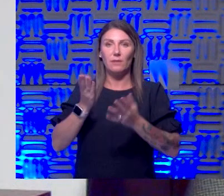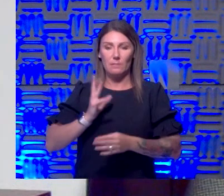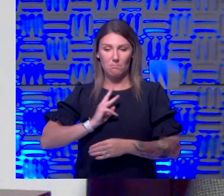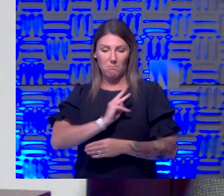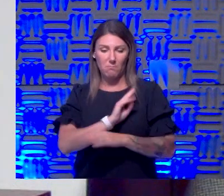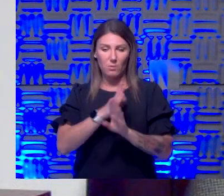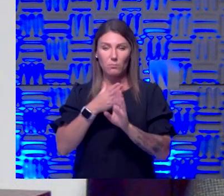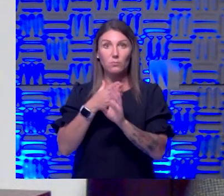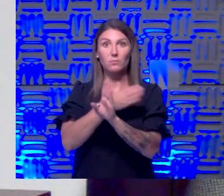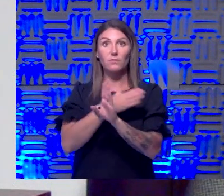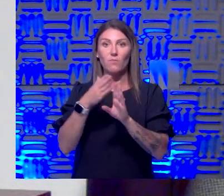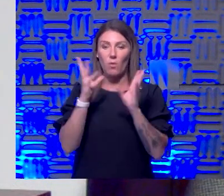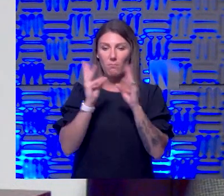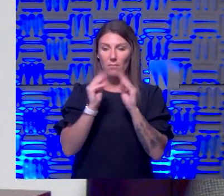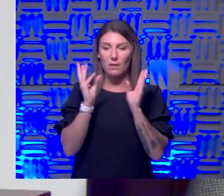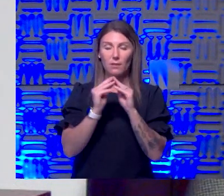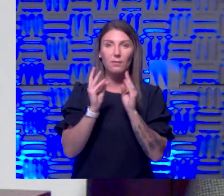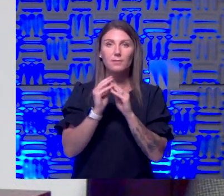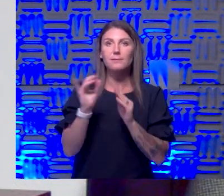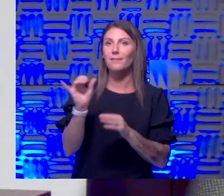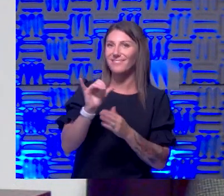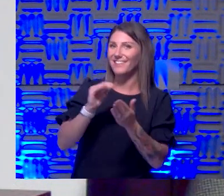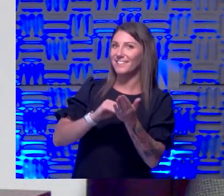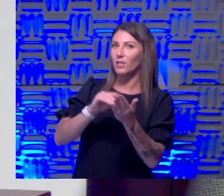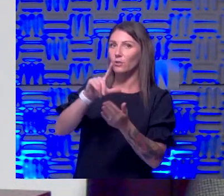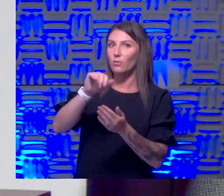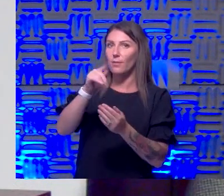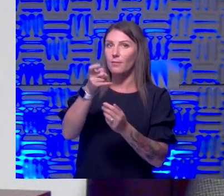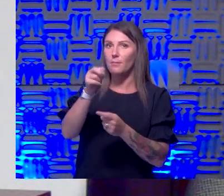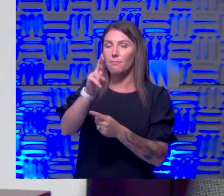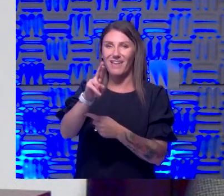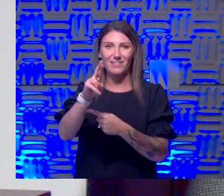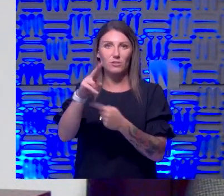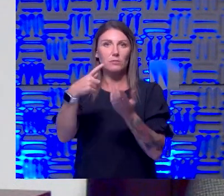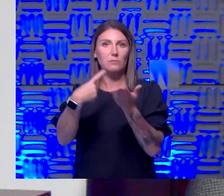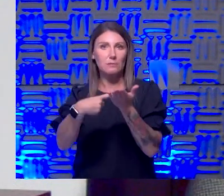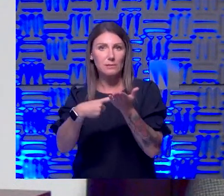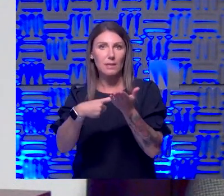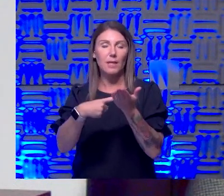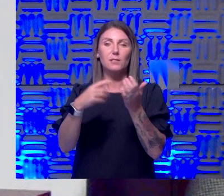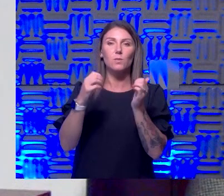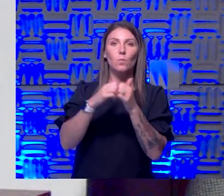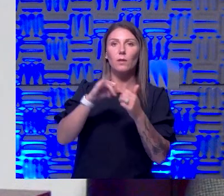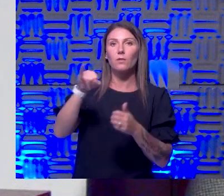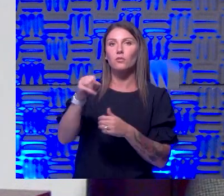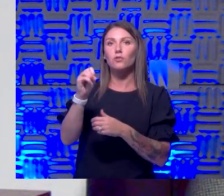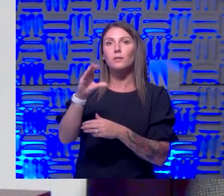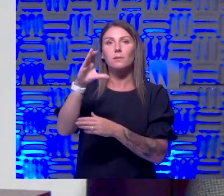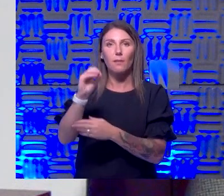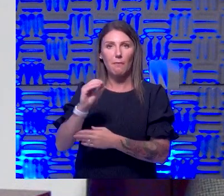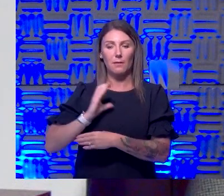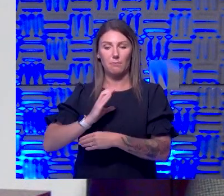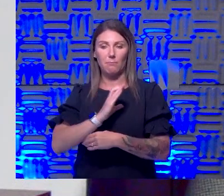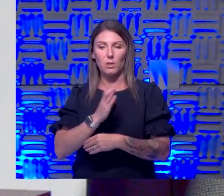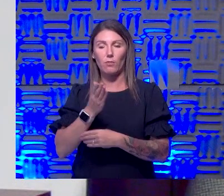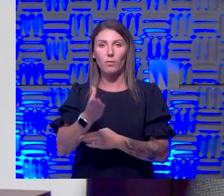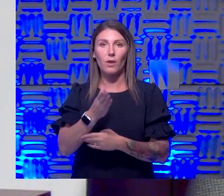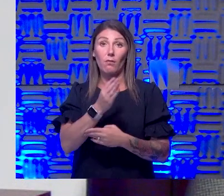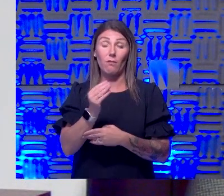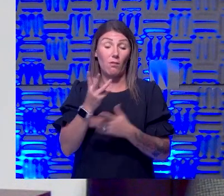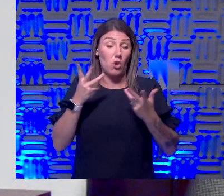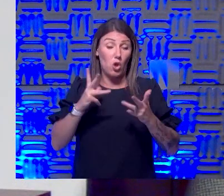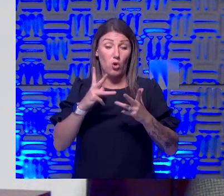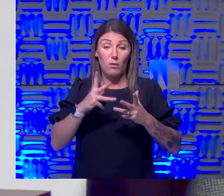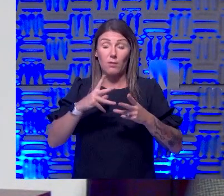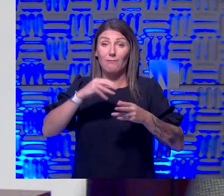of meetings like Dr. LeMaster talked about, committee meetings at the Johnson County Commission, and we're already in that